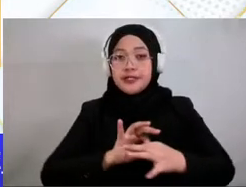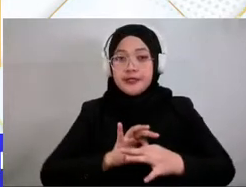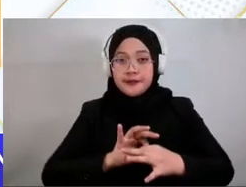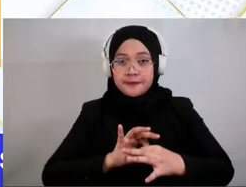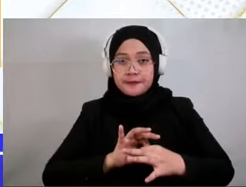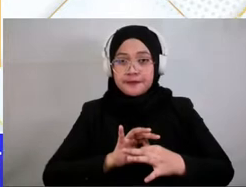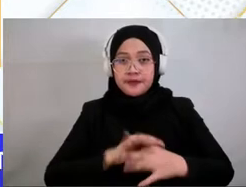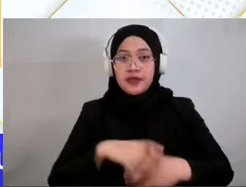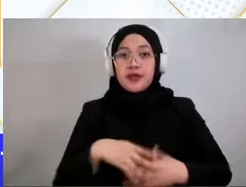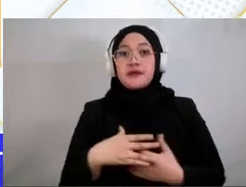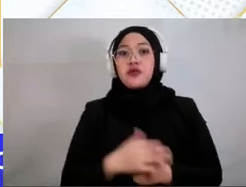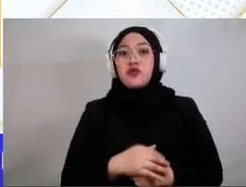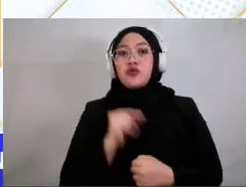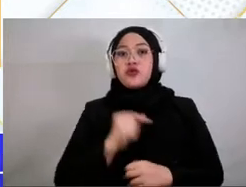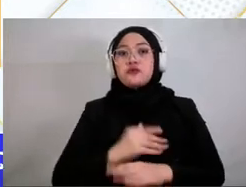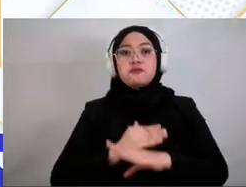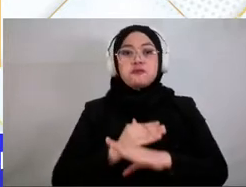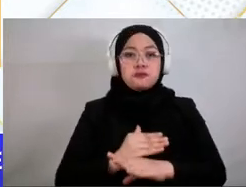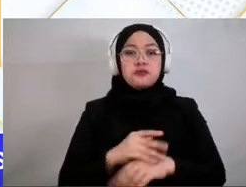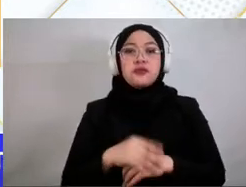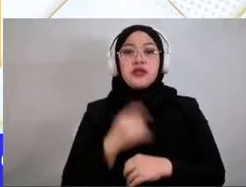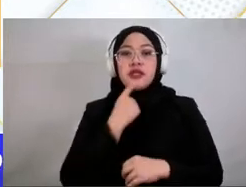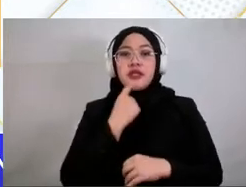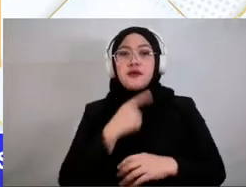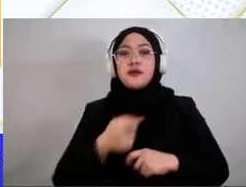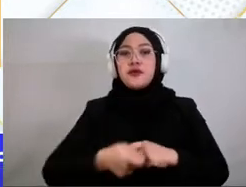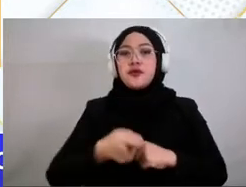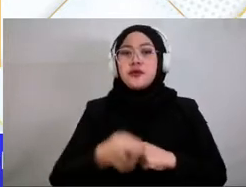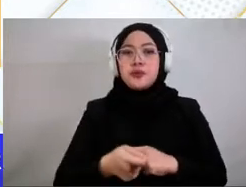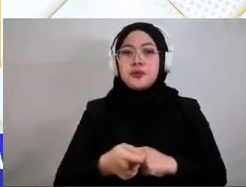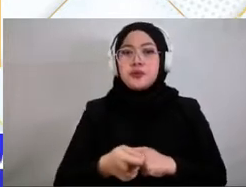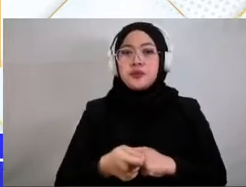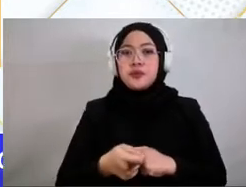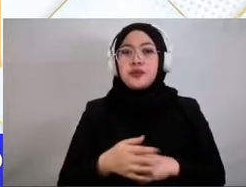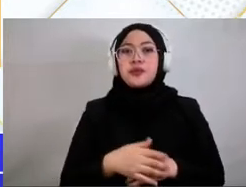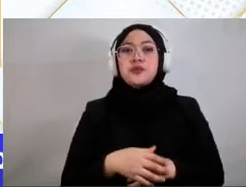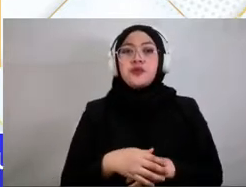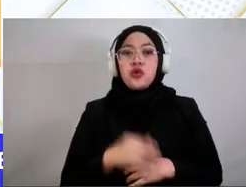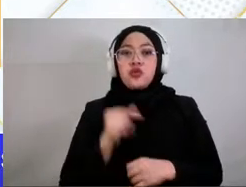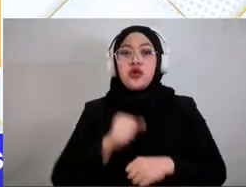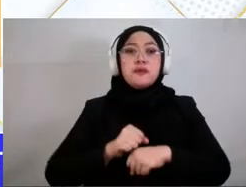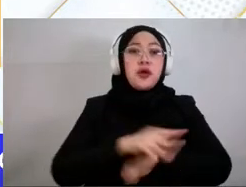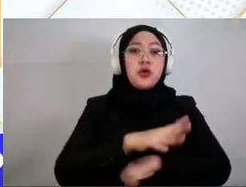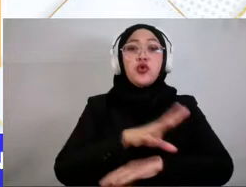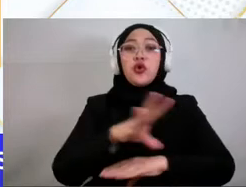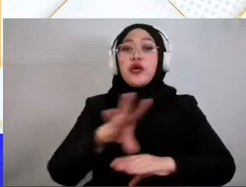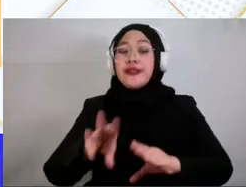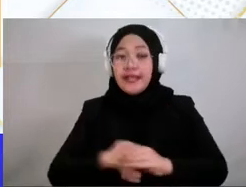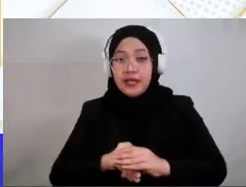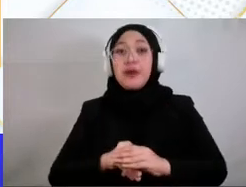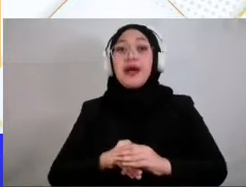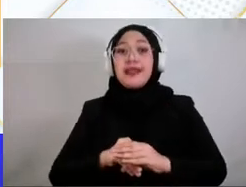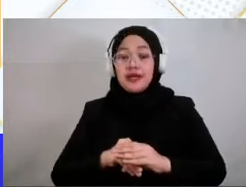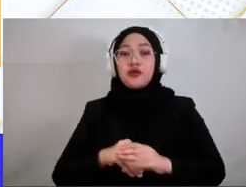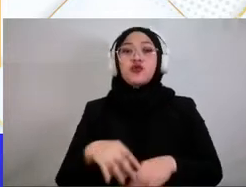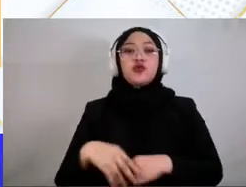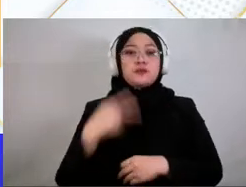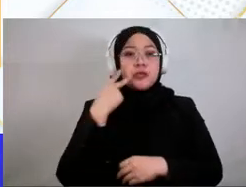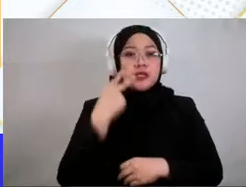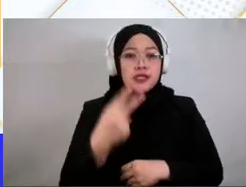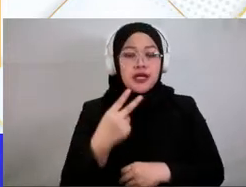should guard against unilateral lobbyists that may inhibit effective participation in global peacekeeping